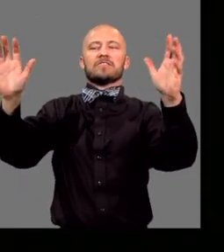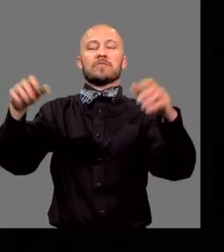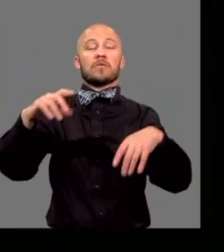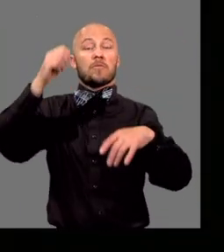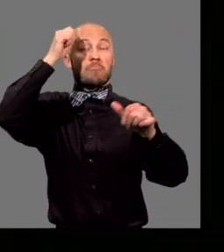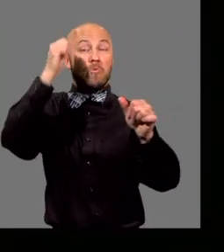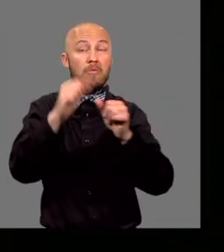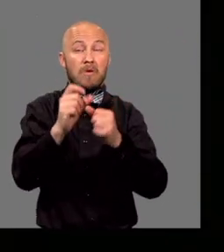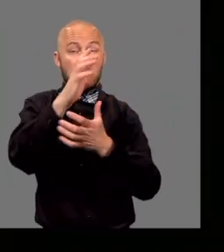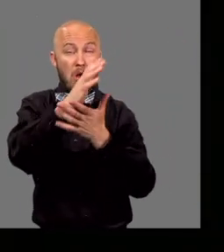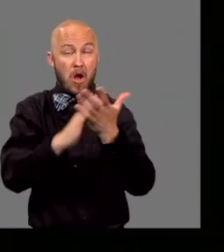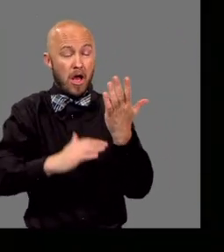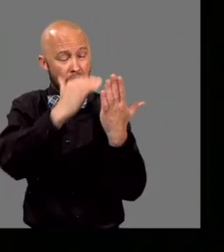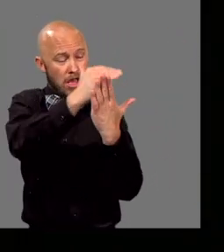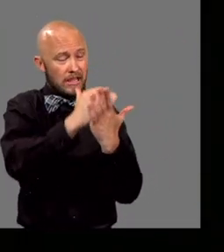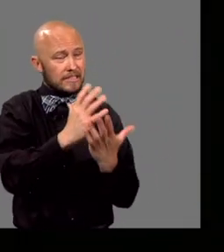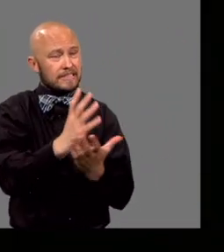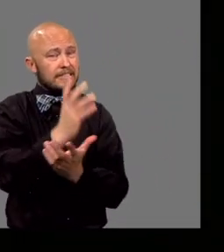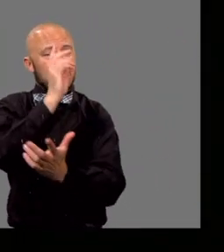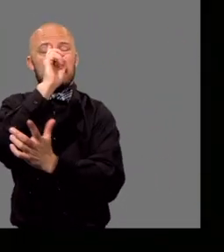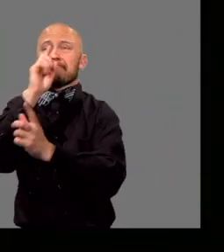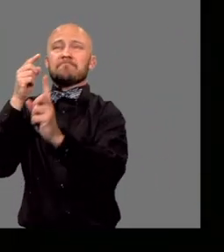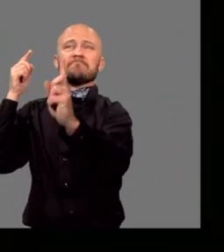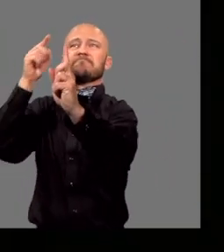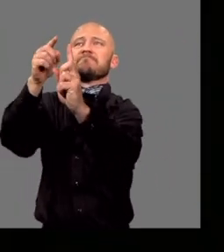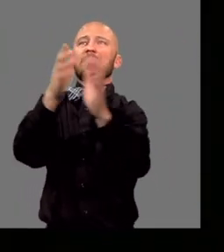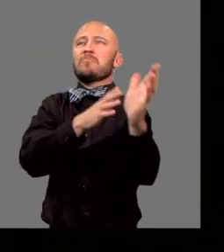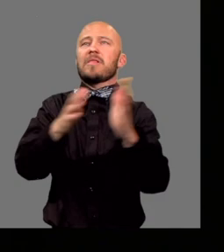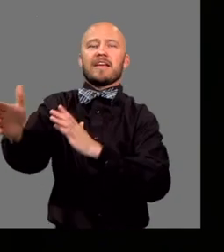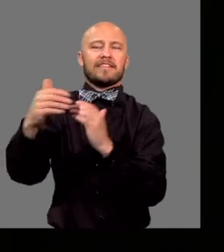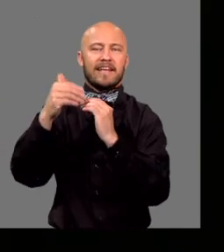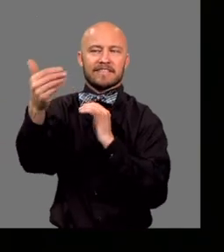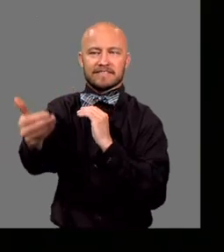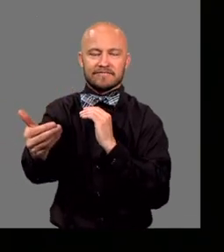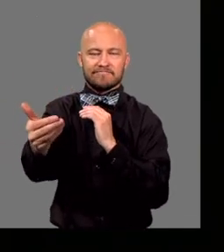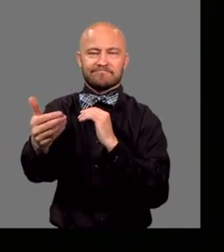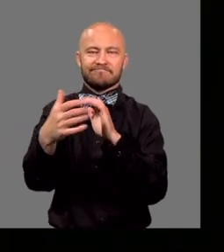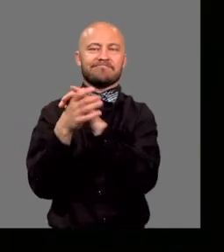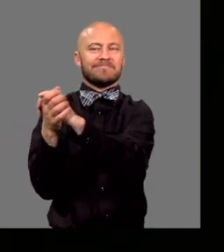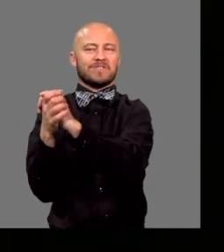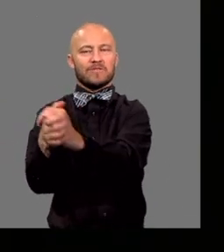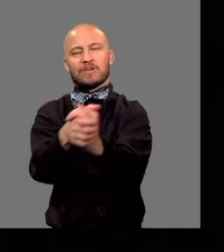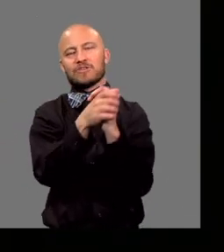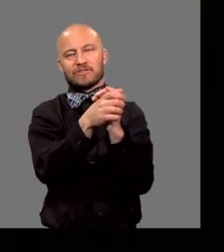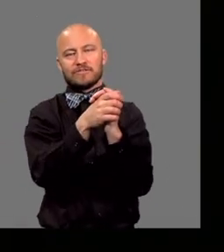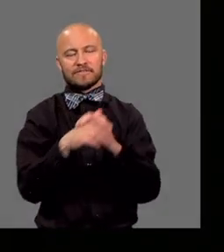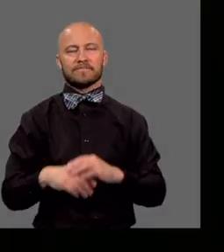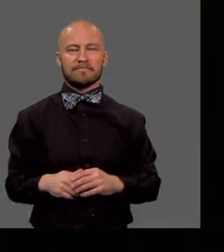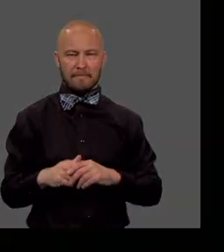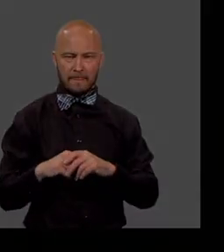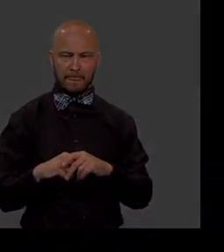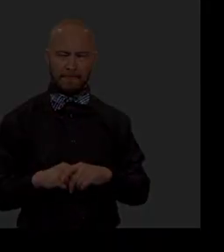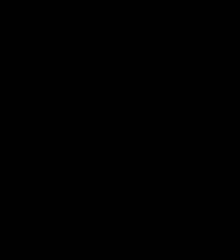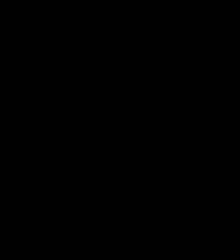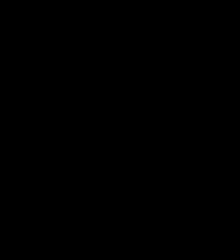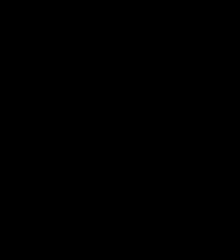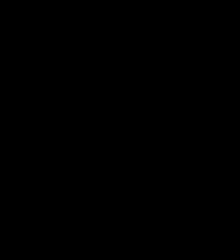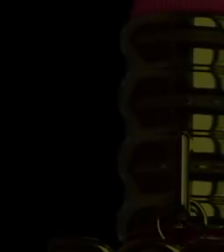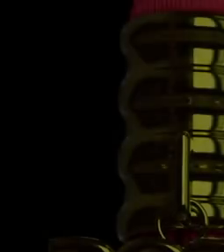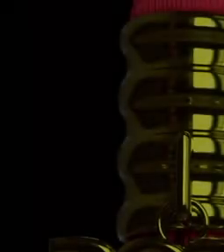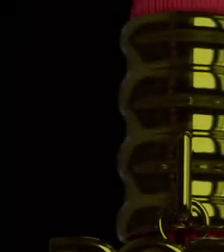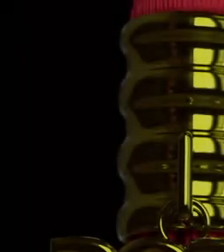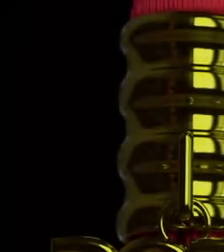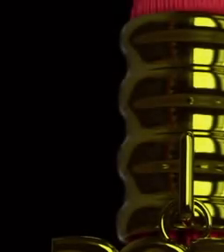and remember all these lessons as you aim high and plan out your next steps. Congratulations.